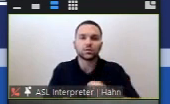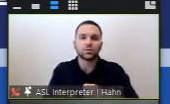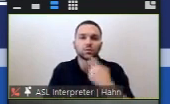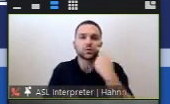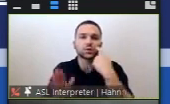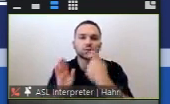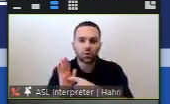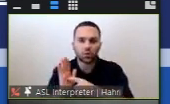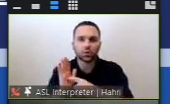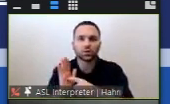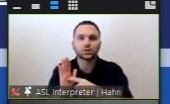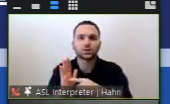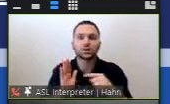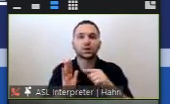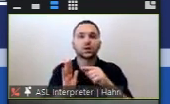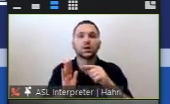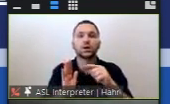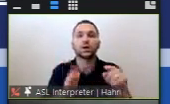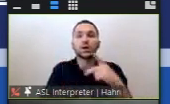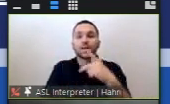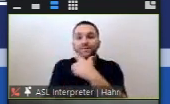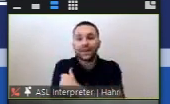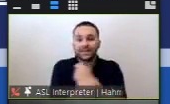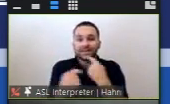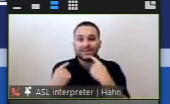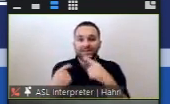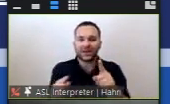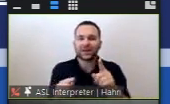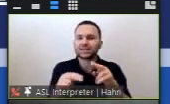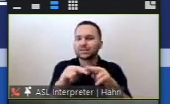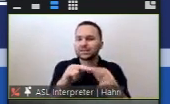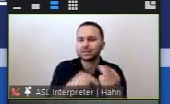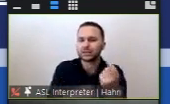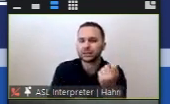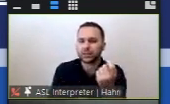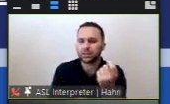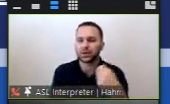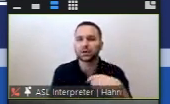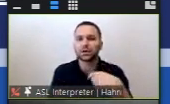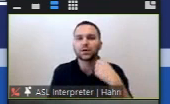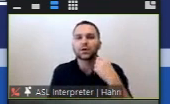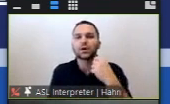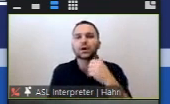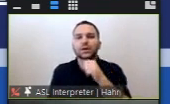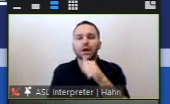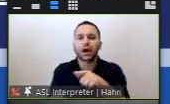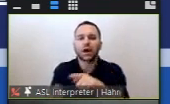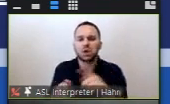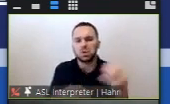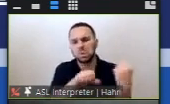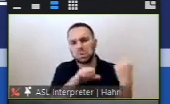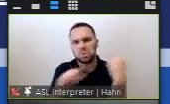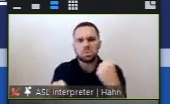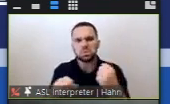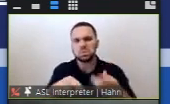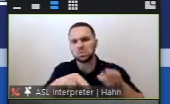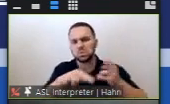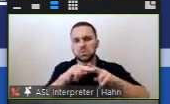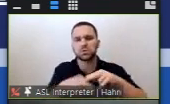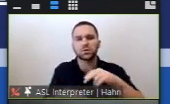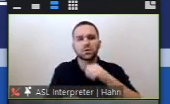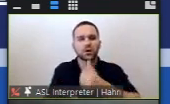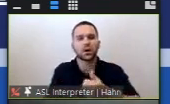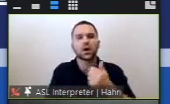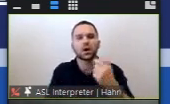vaccine effectiveness. It's not been a substantial decrease in vaccine effectiveness, but we have seen a decrease in